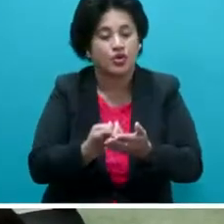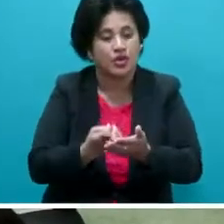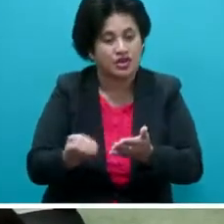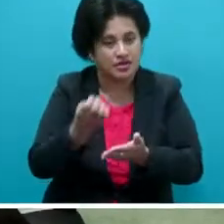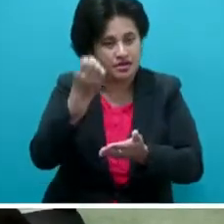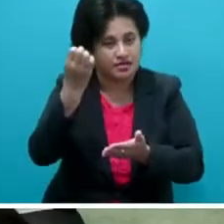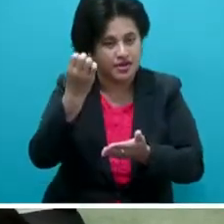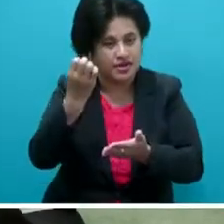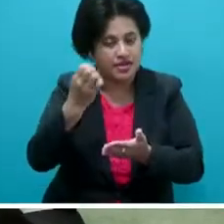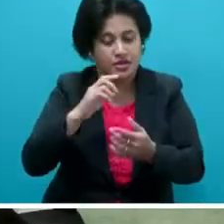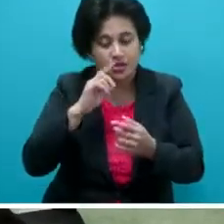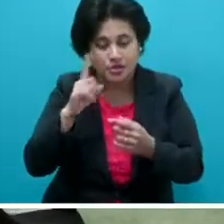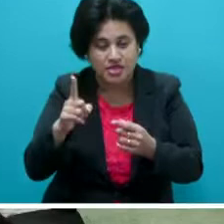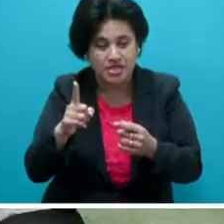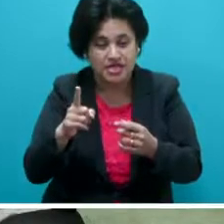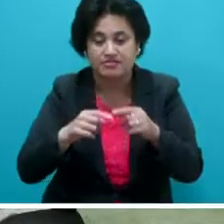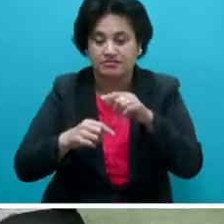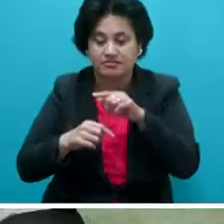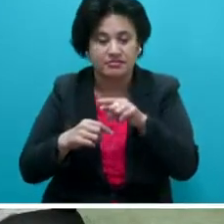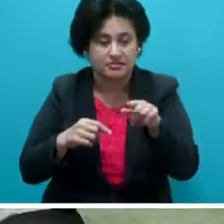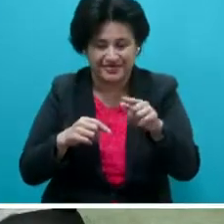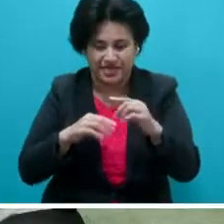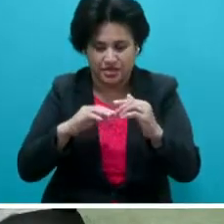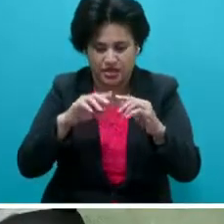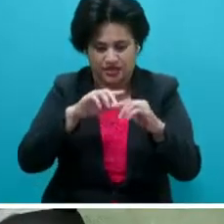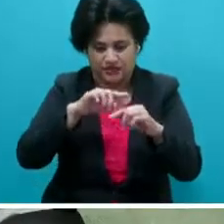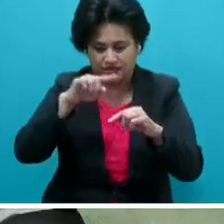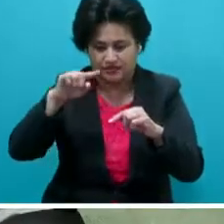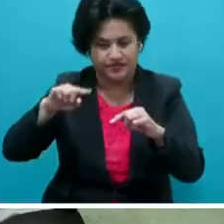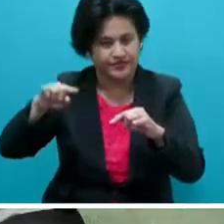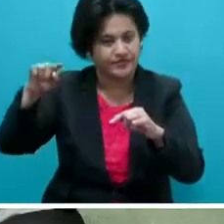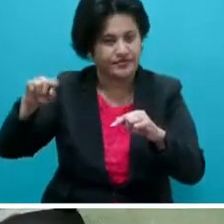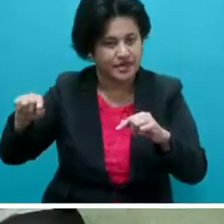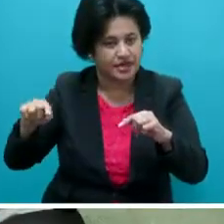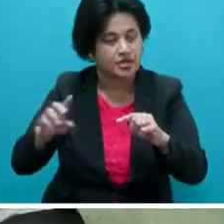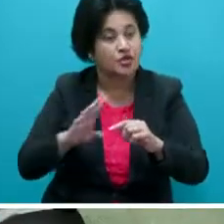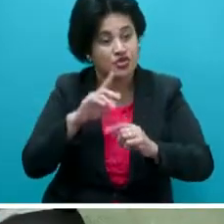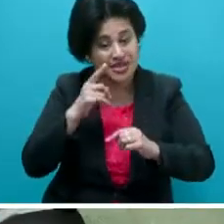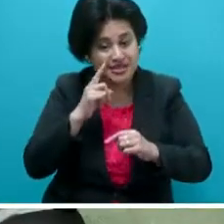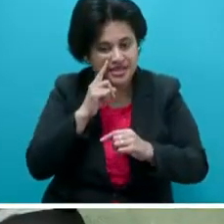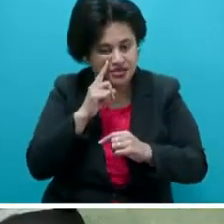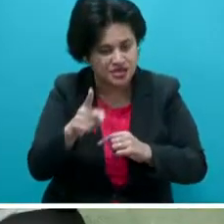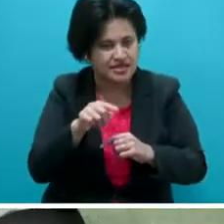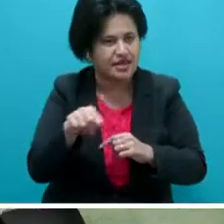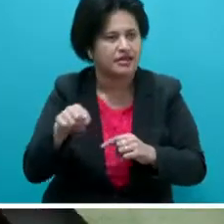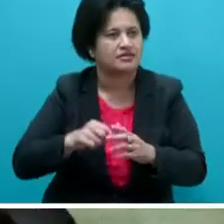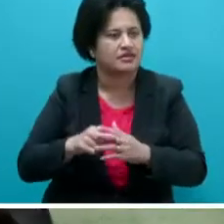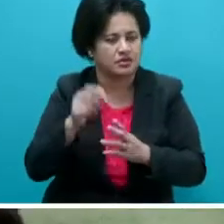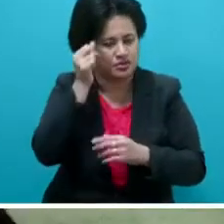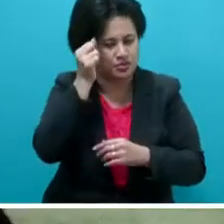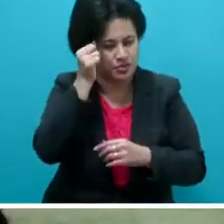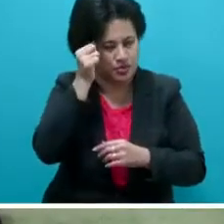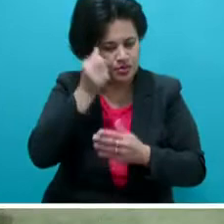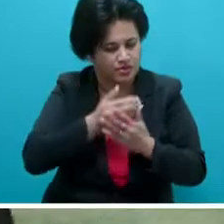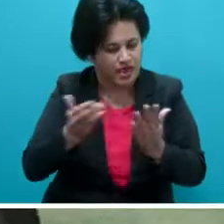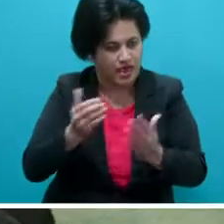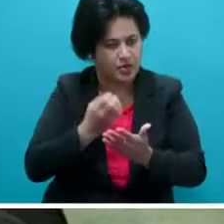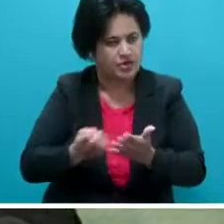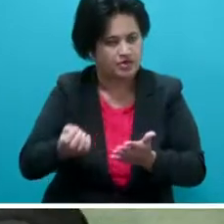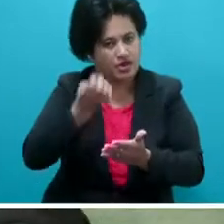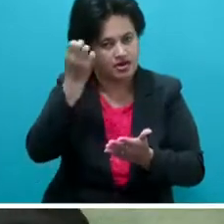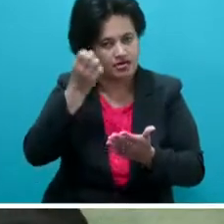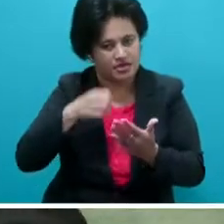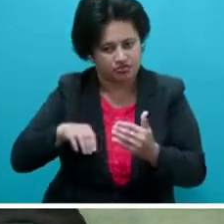What do you call the Gini coefficient? The Gini coefficient. And Mr. Speaker, sir, Mr. Speaker, sir,